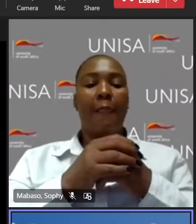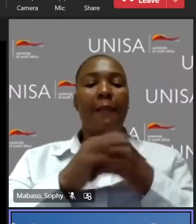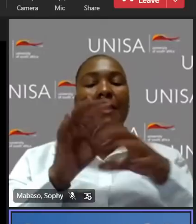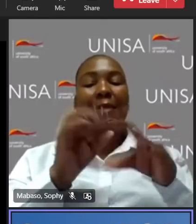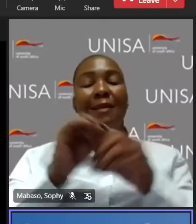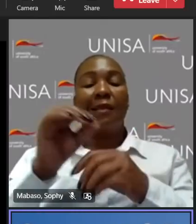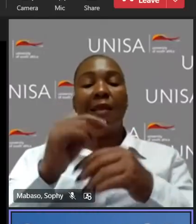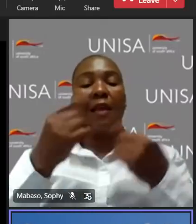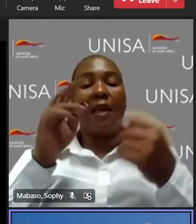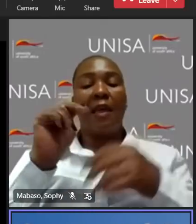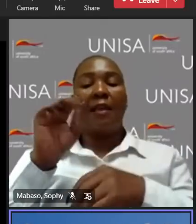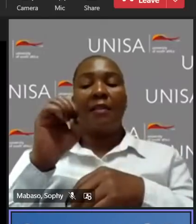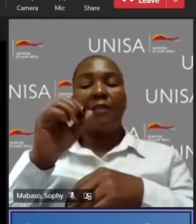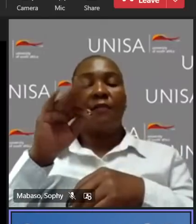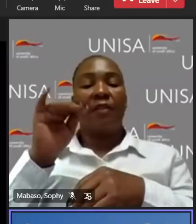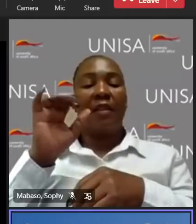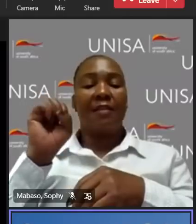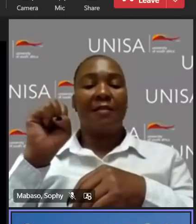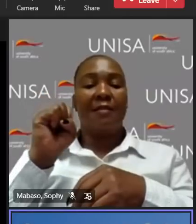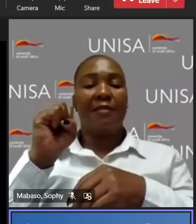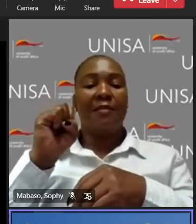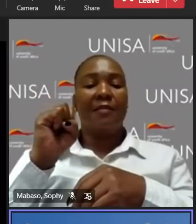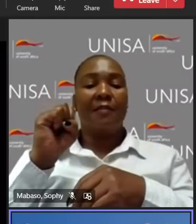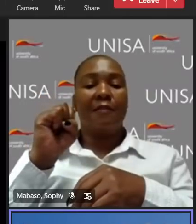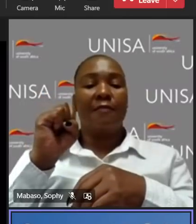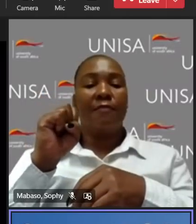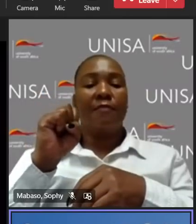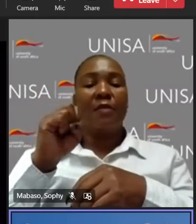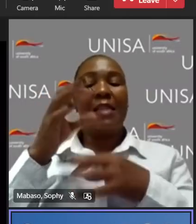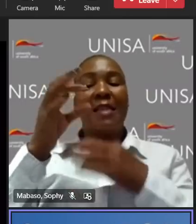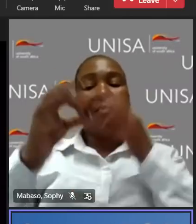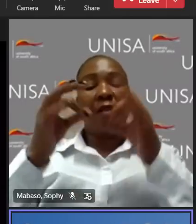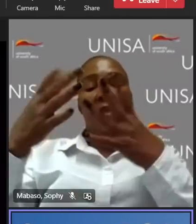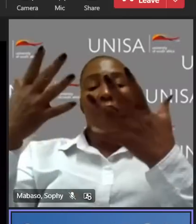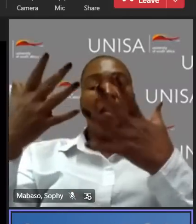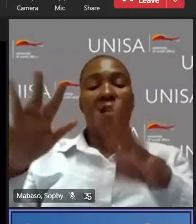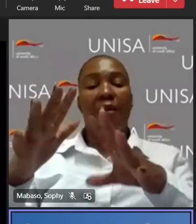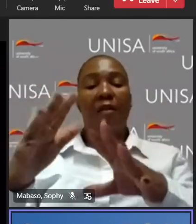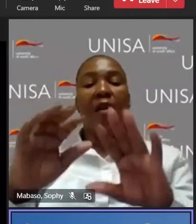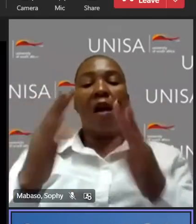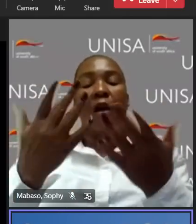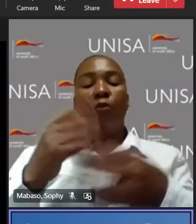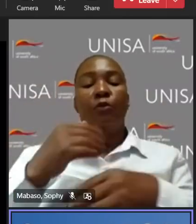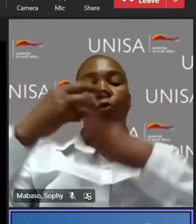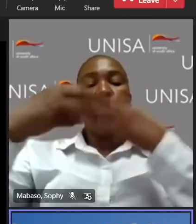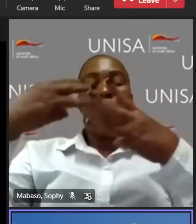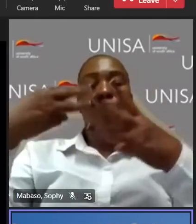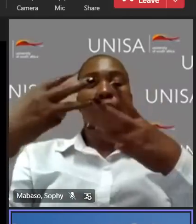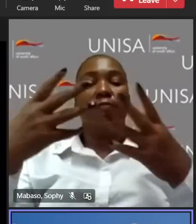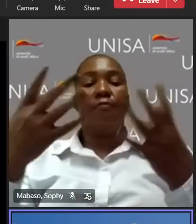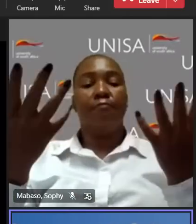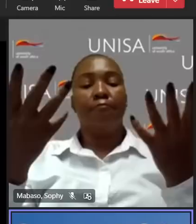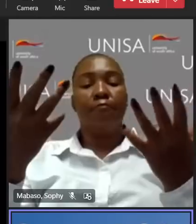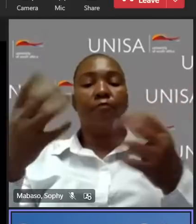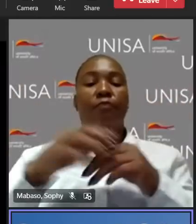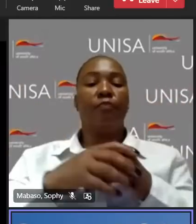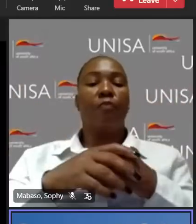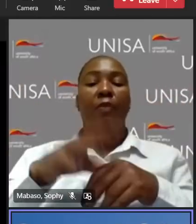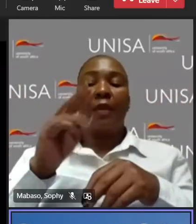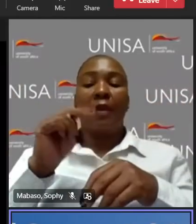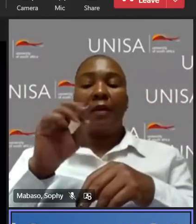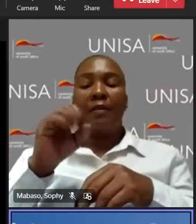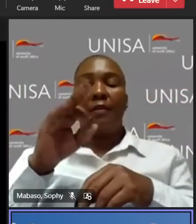the bursaries that I have also explained now. How it works is that the NSFAS